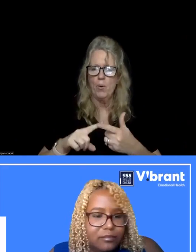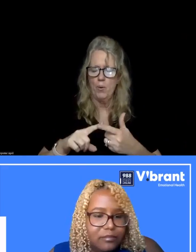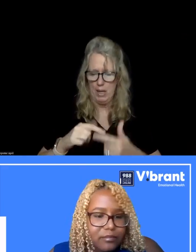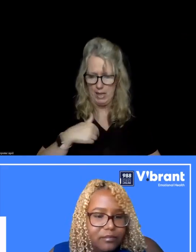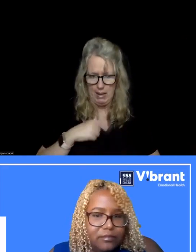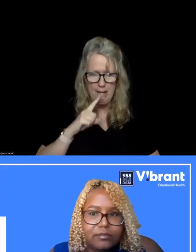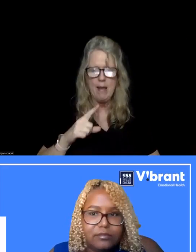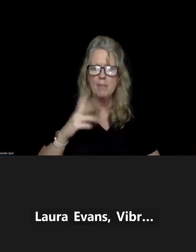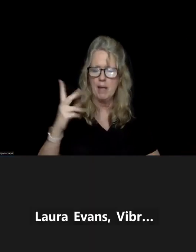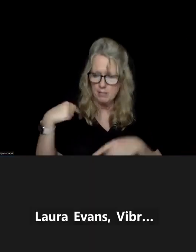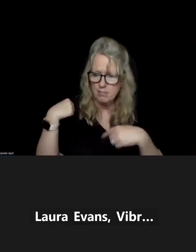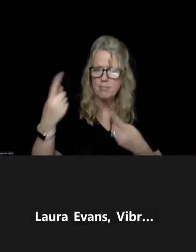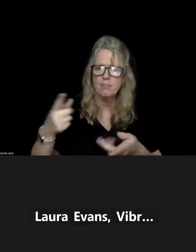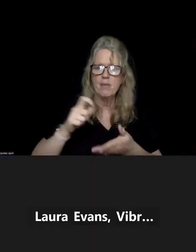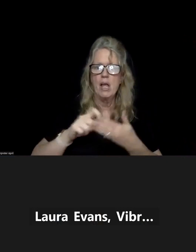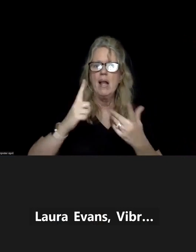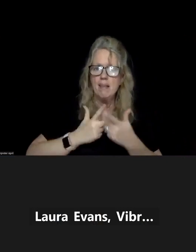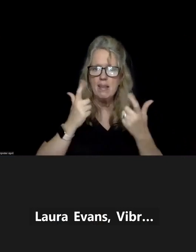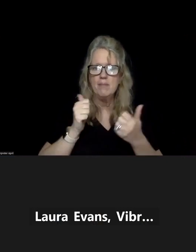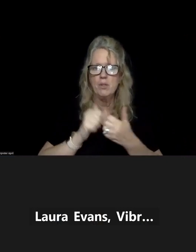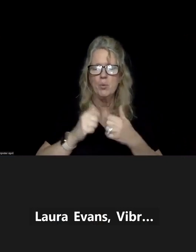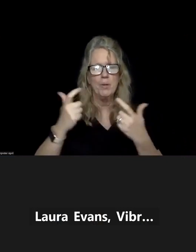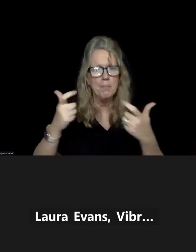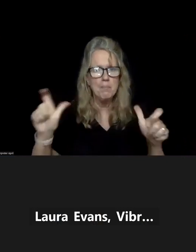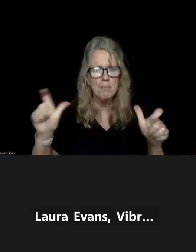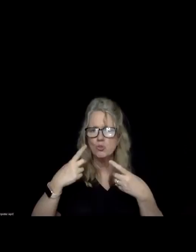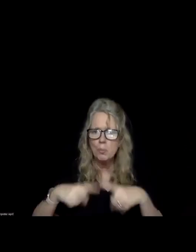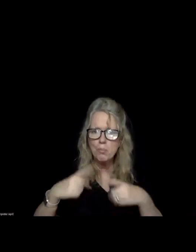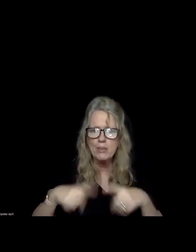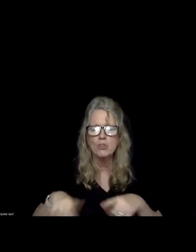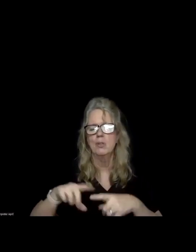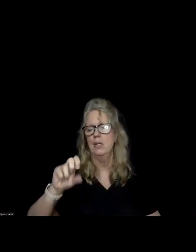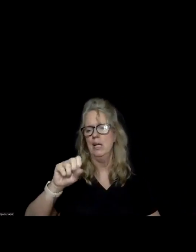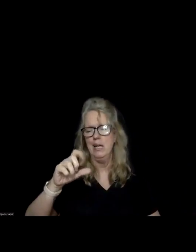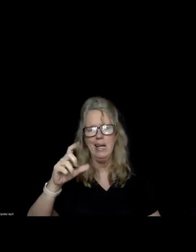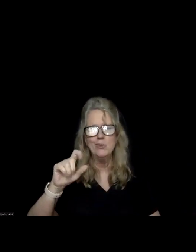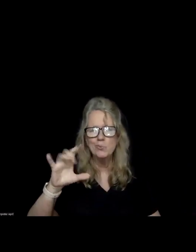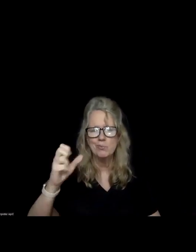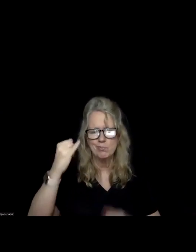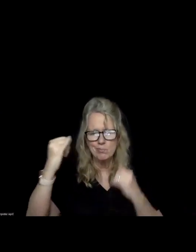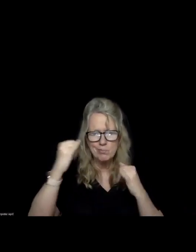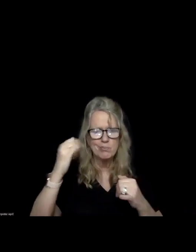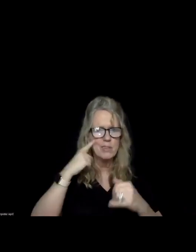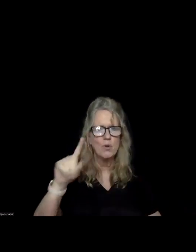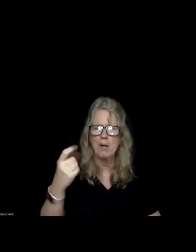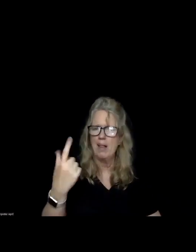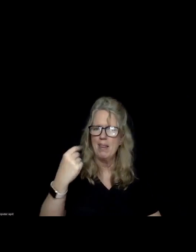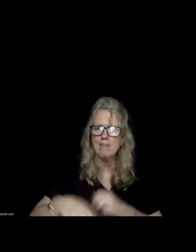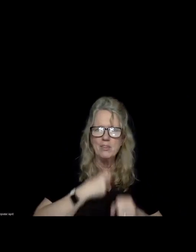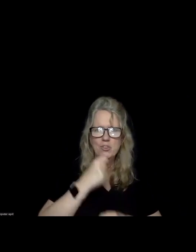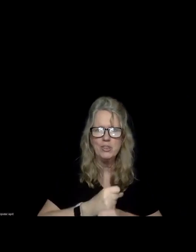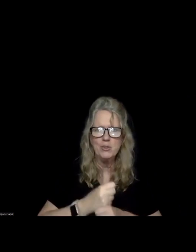have been writing about living with major depression and suicidal ideation for about 11 years